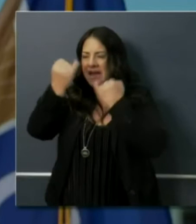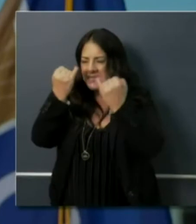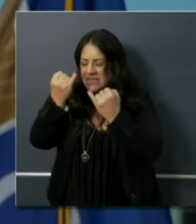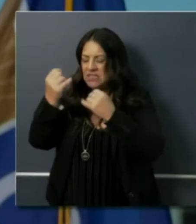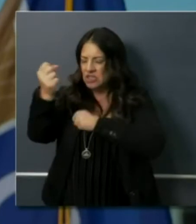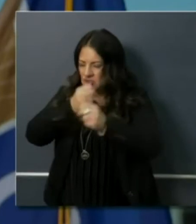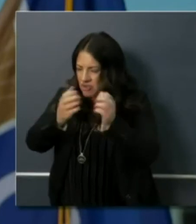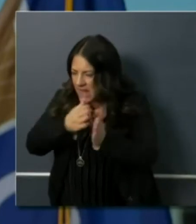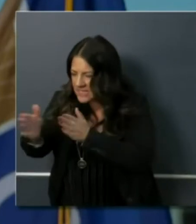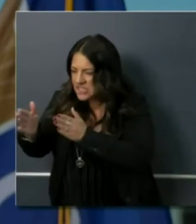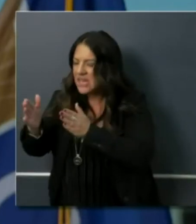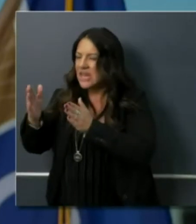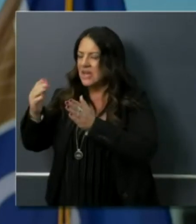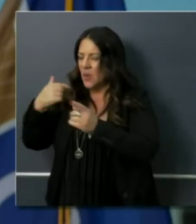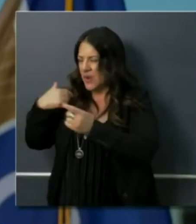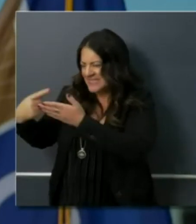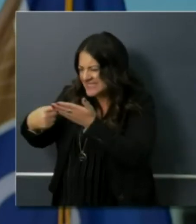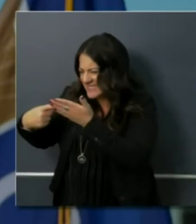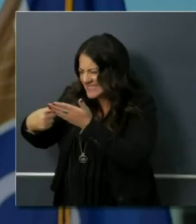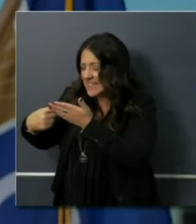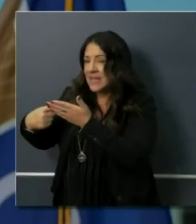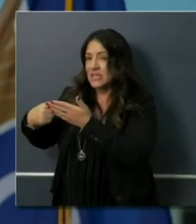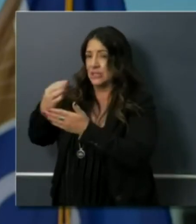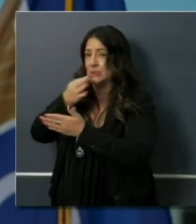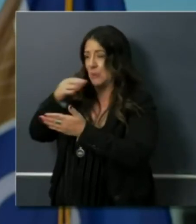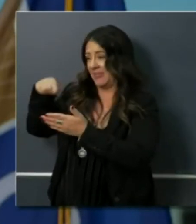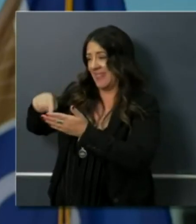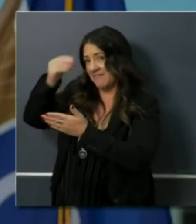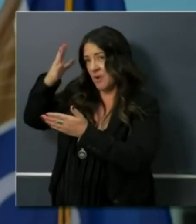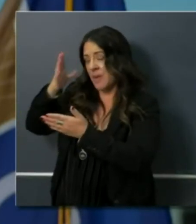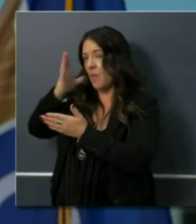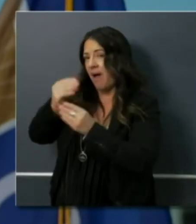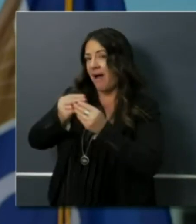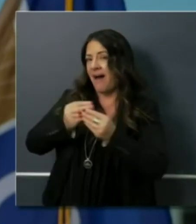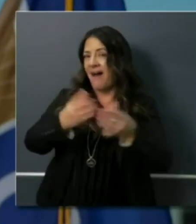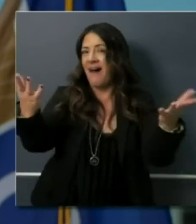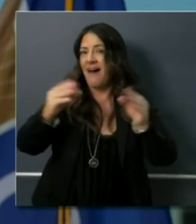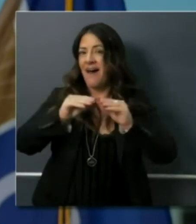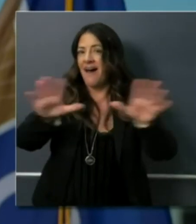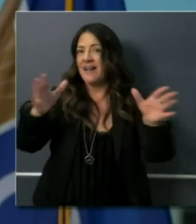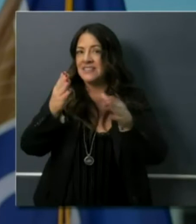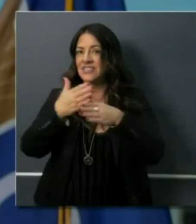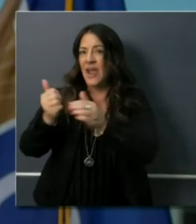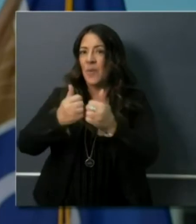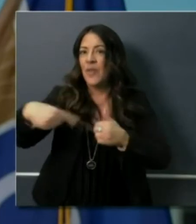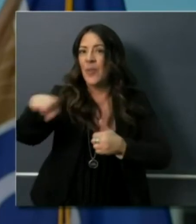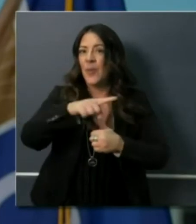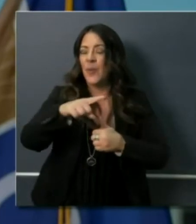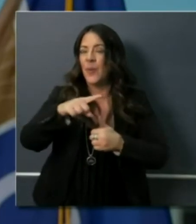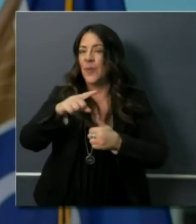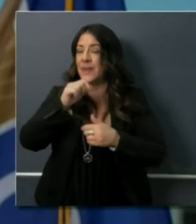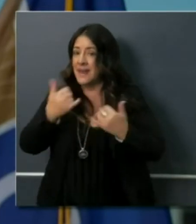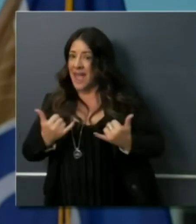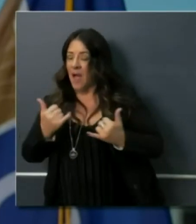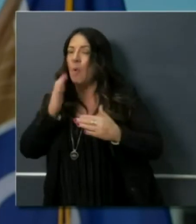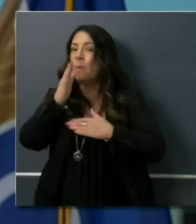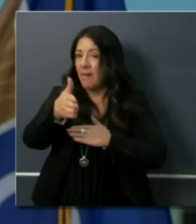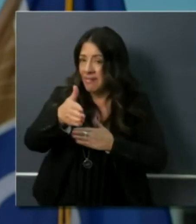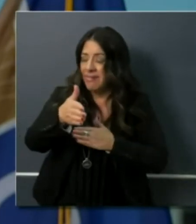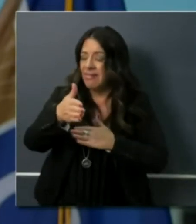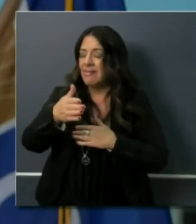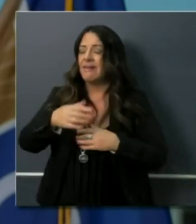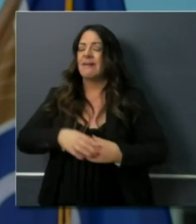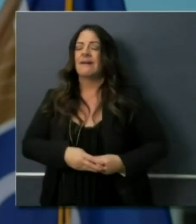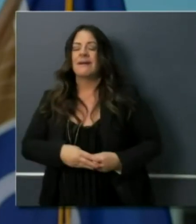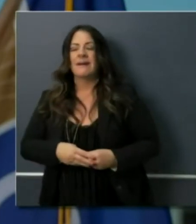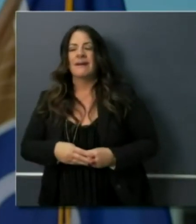to making public. So know that we are as deeply eager to provide you that information as you are to receive that